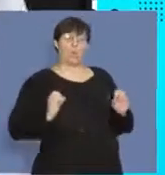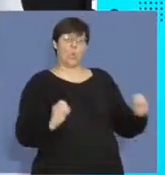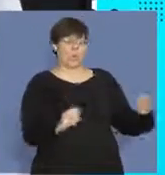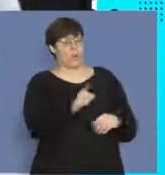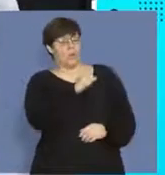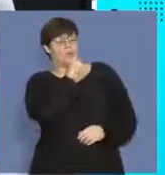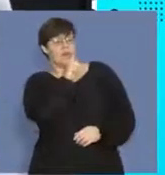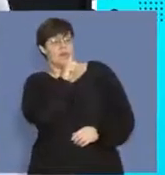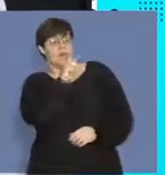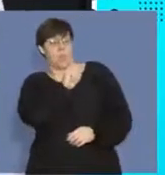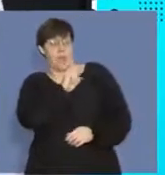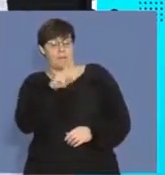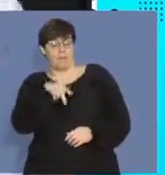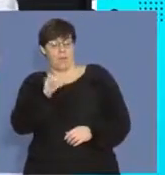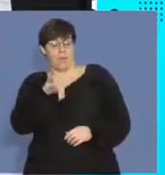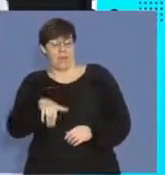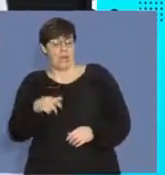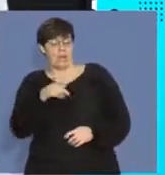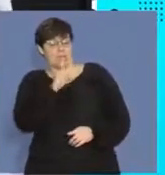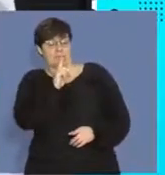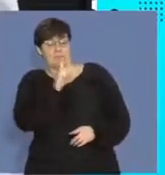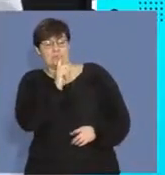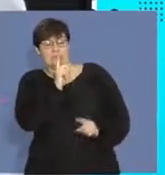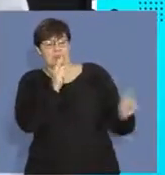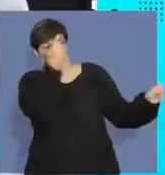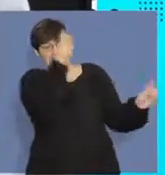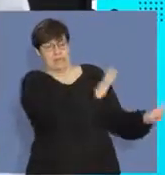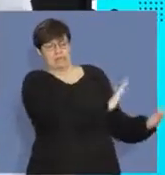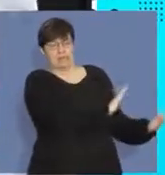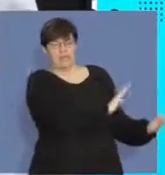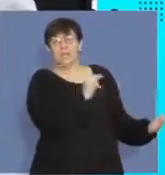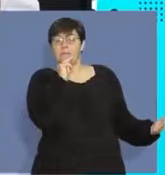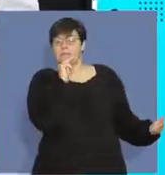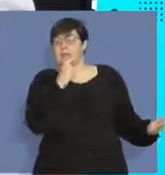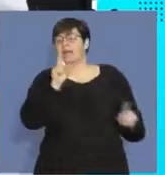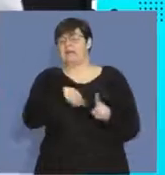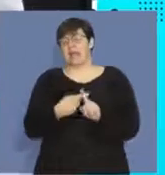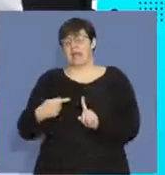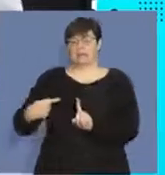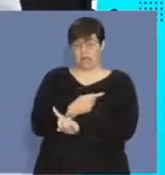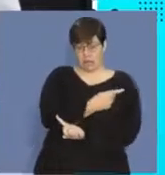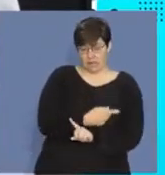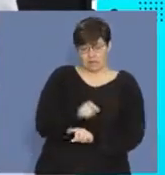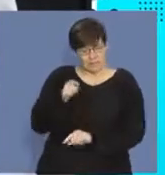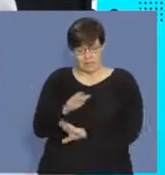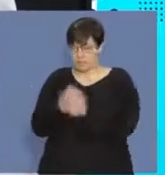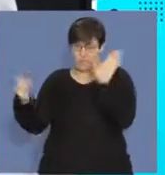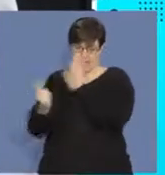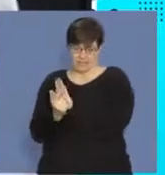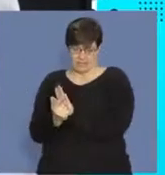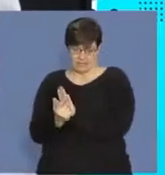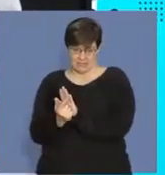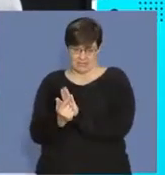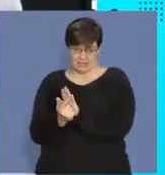SARS based on your PAYE, that would fall within the category of tax evasion. That is illegal,